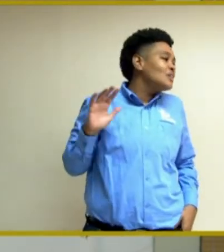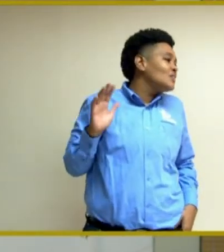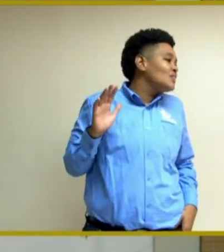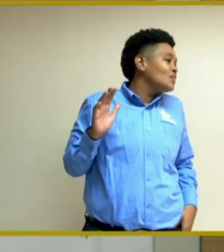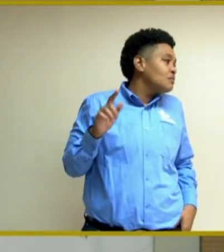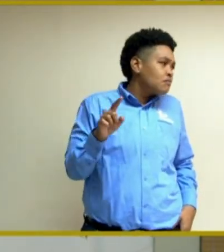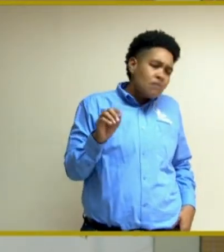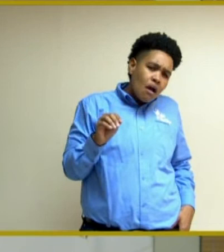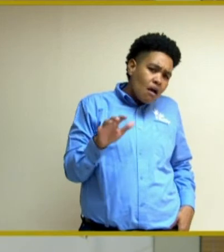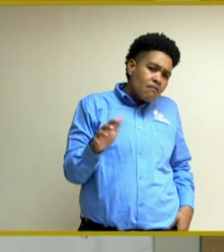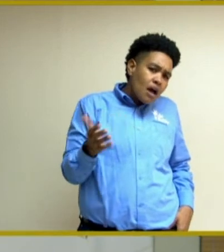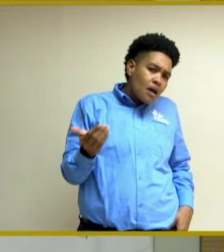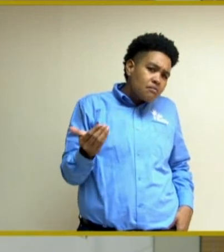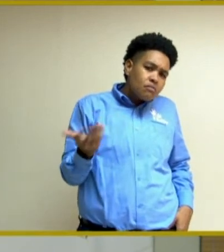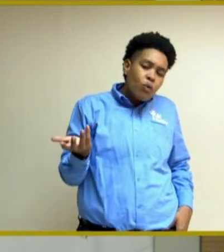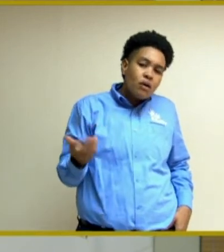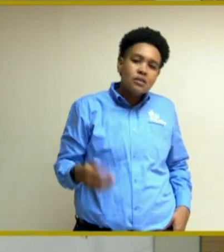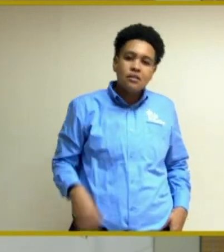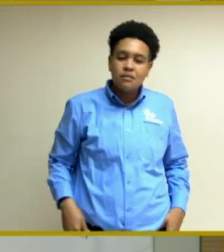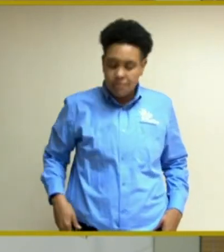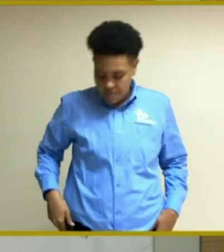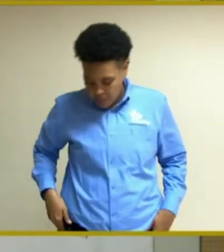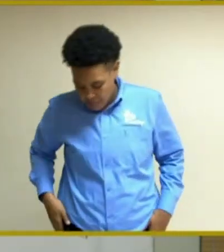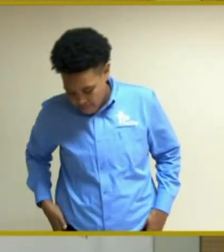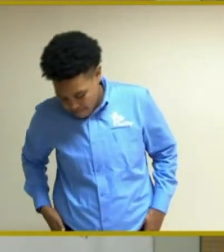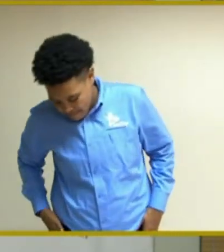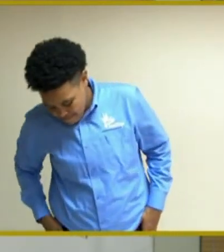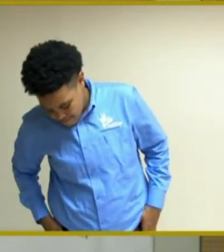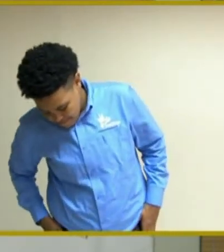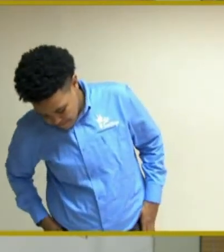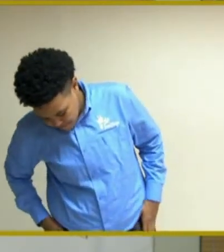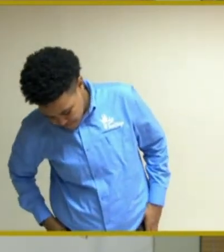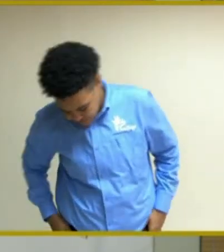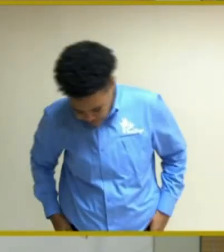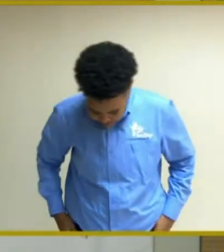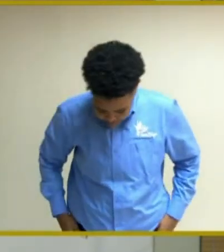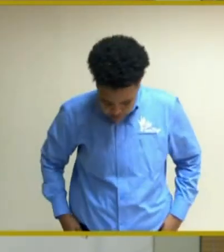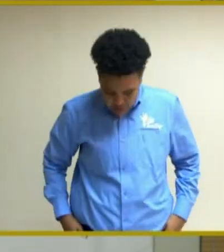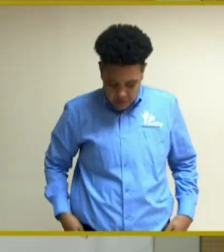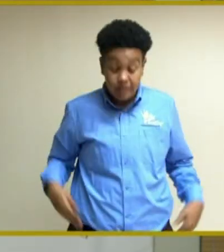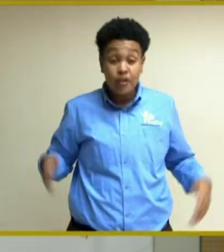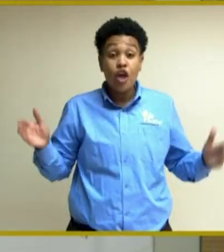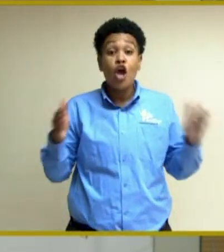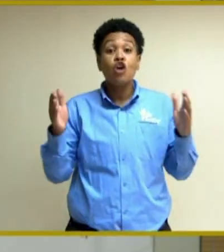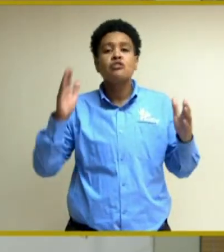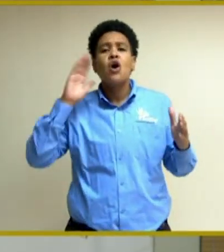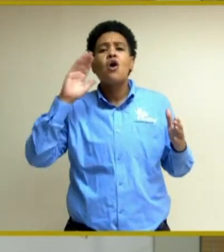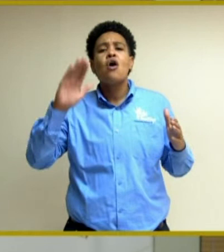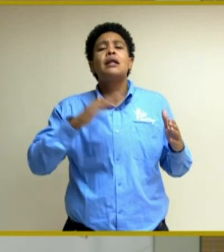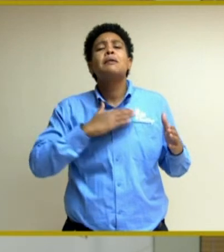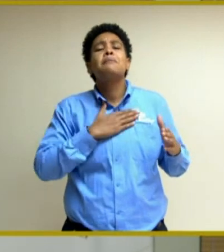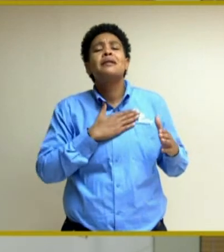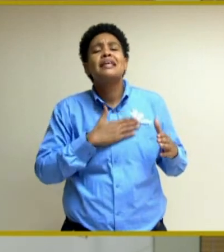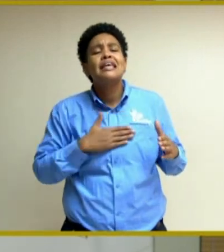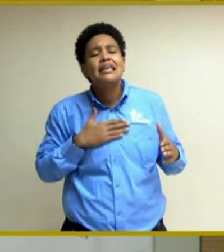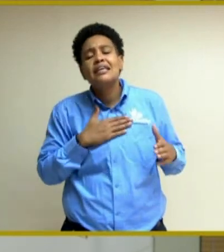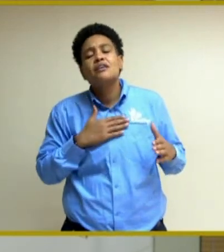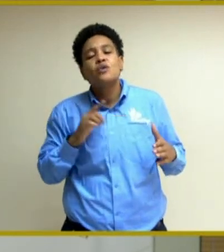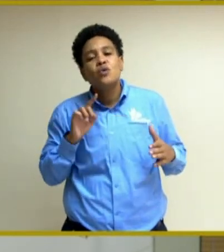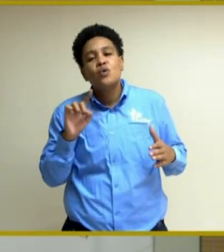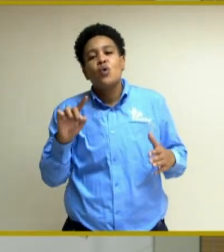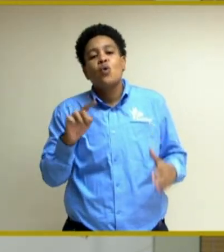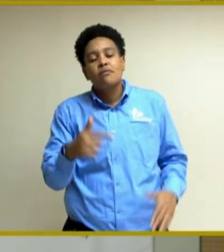your advice and encouragement? I would encourage everyone, please go and take